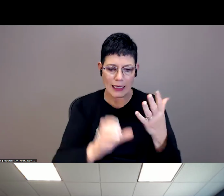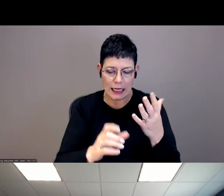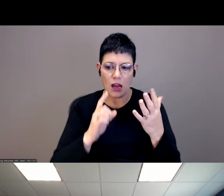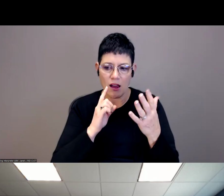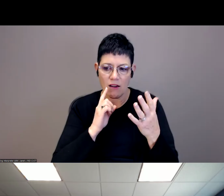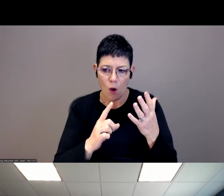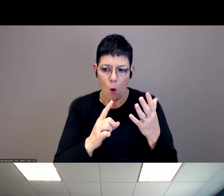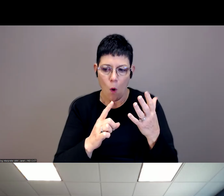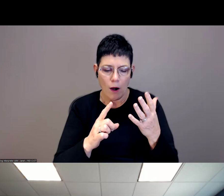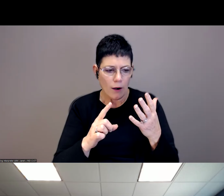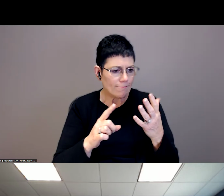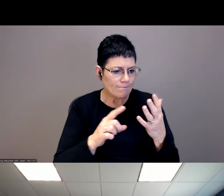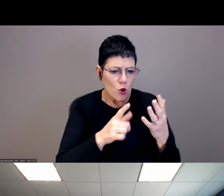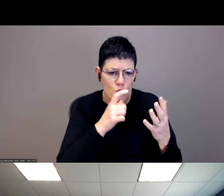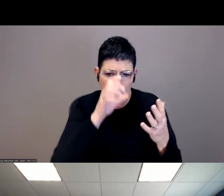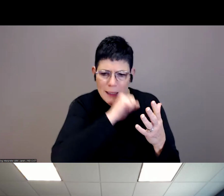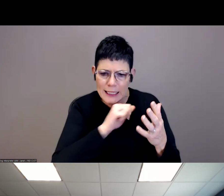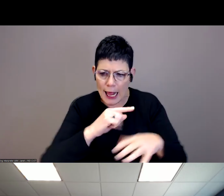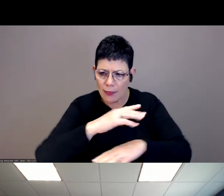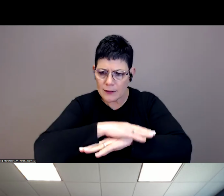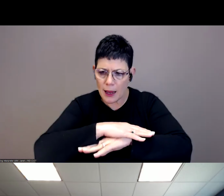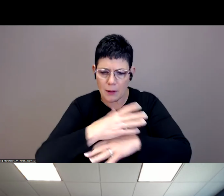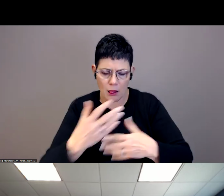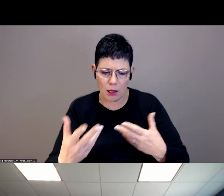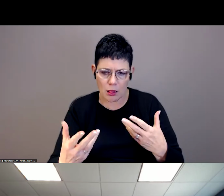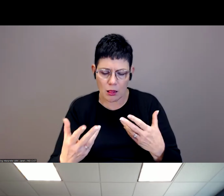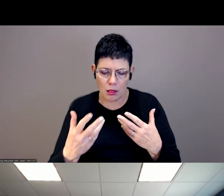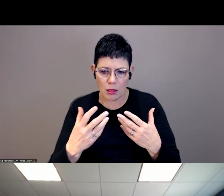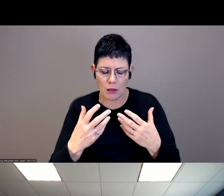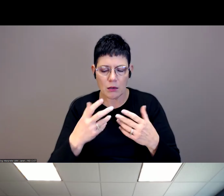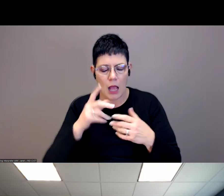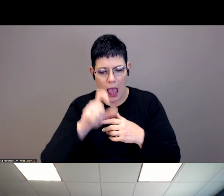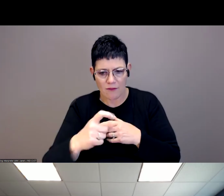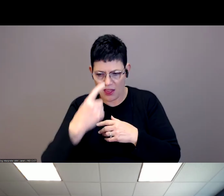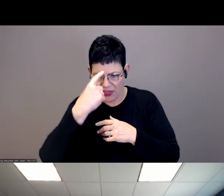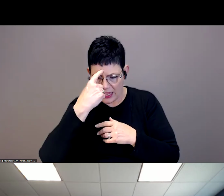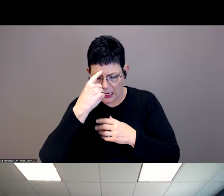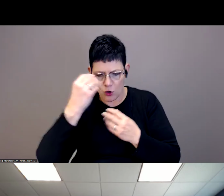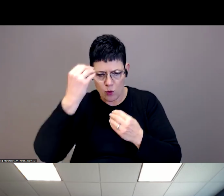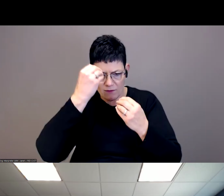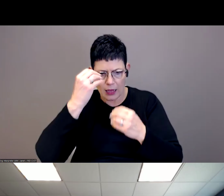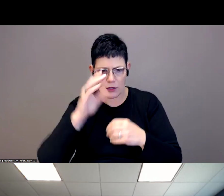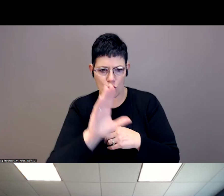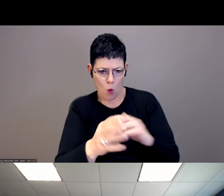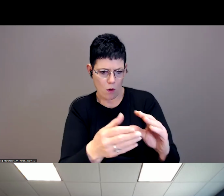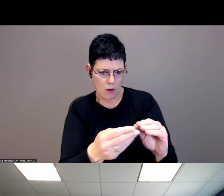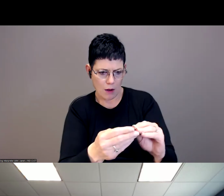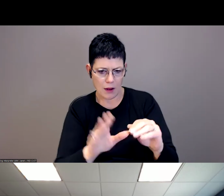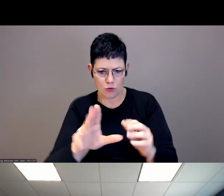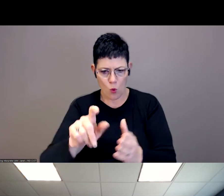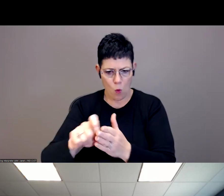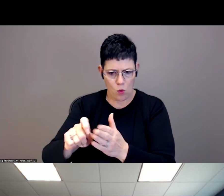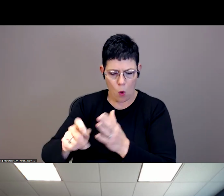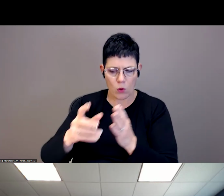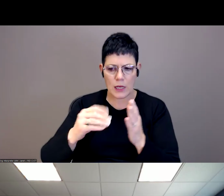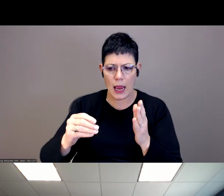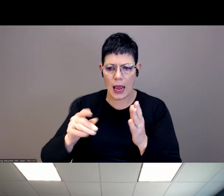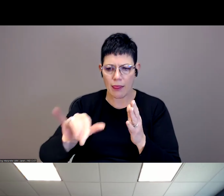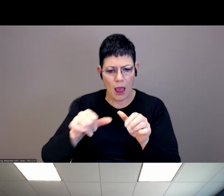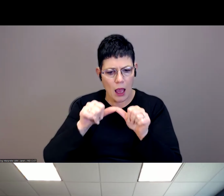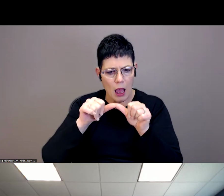is not present. So reflecting again on your commentary and your notes, and also the